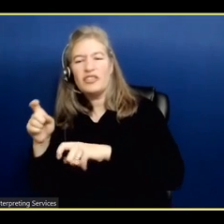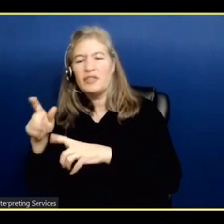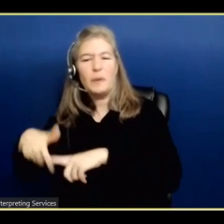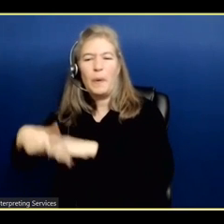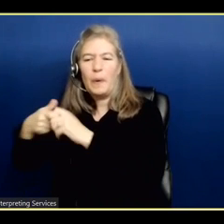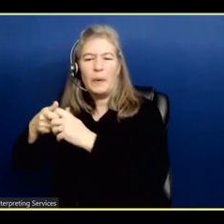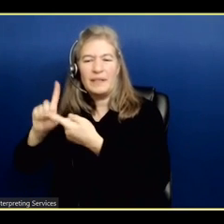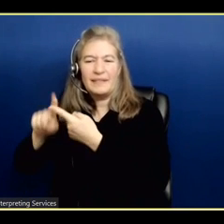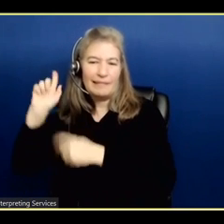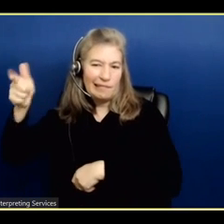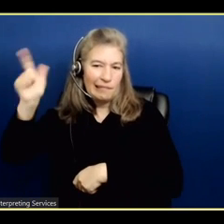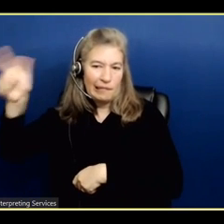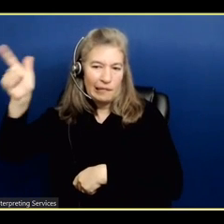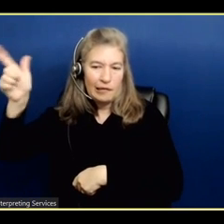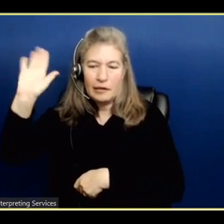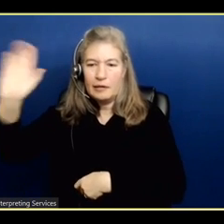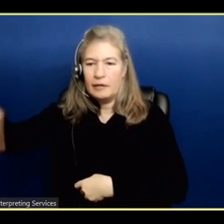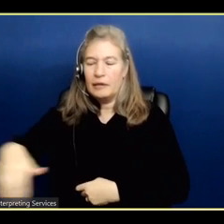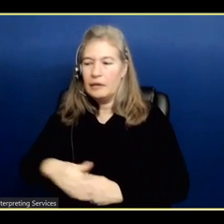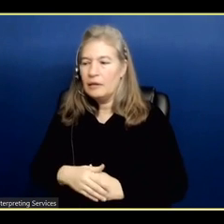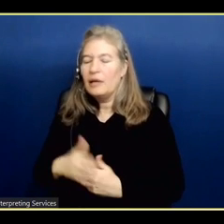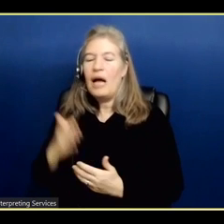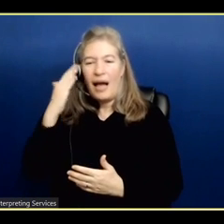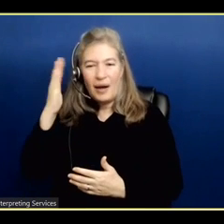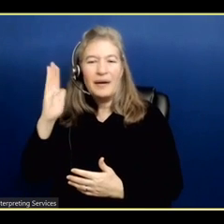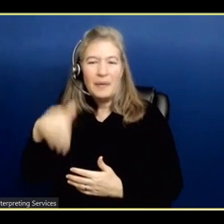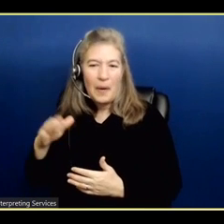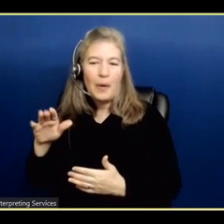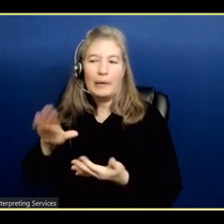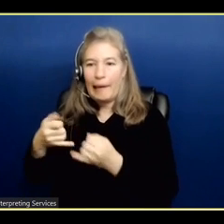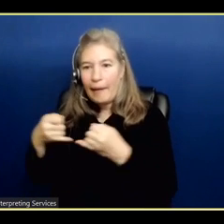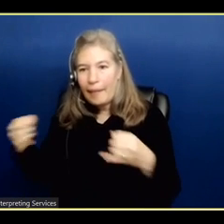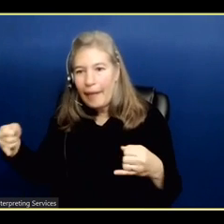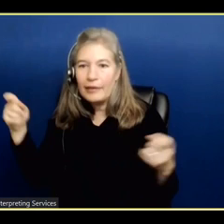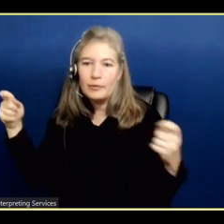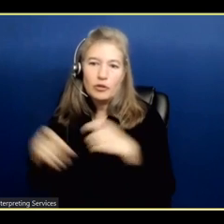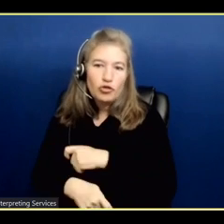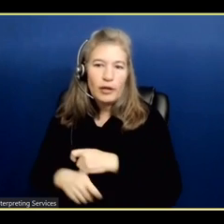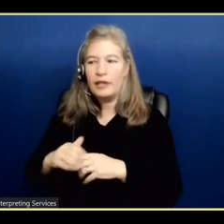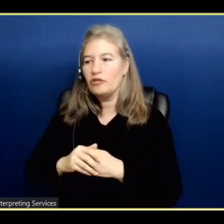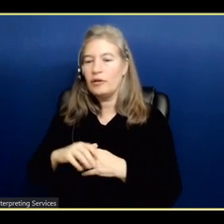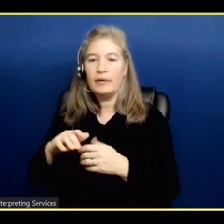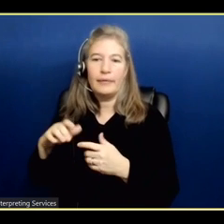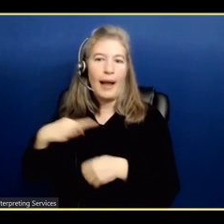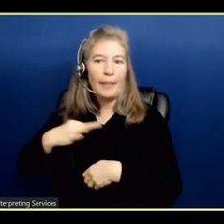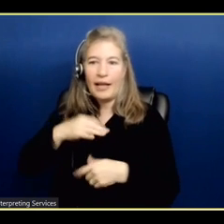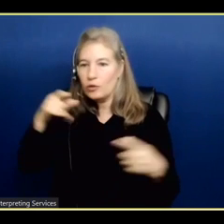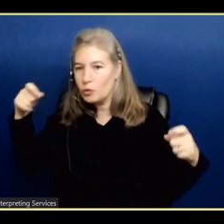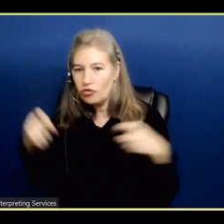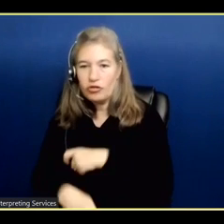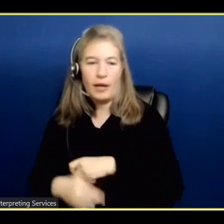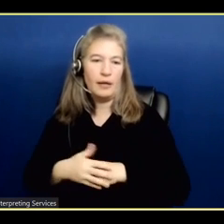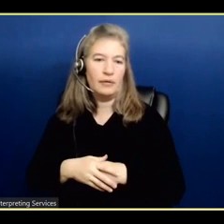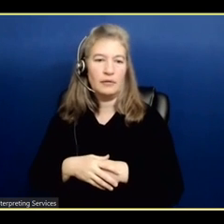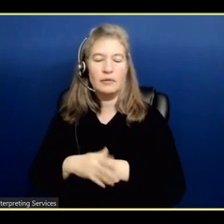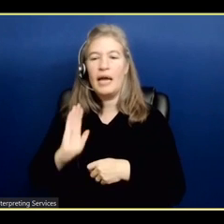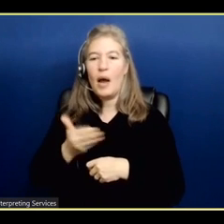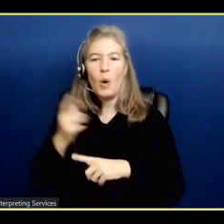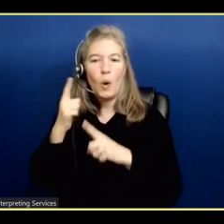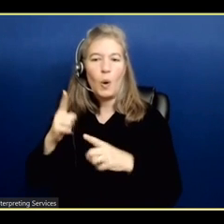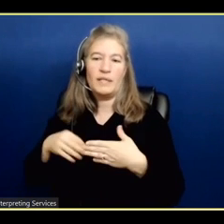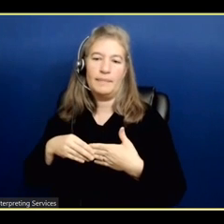that we normally do it, changed deadlines, changed the application, all those things, the flexibility that our grantees